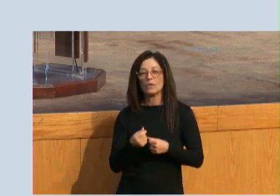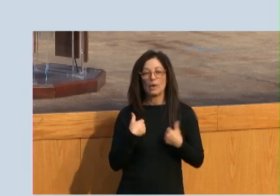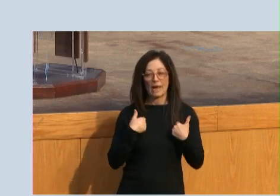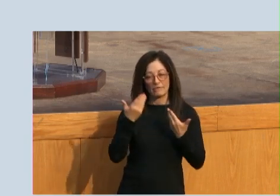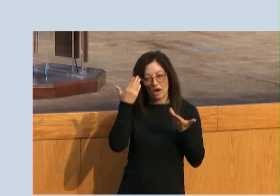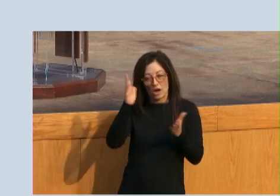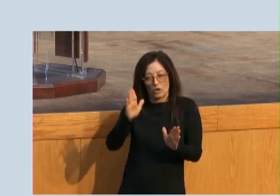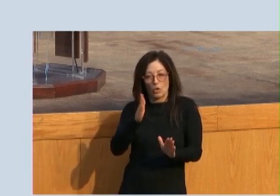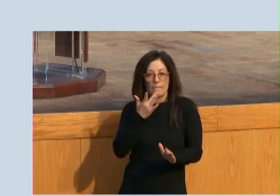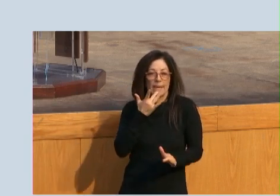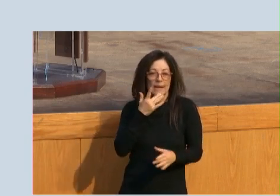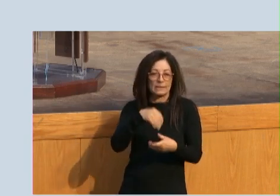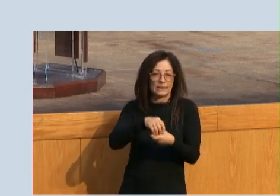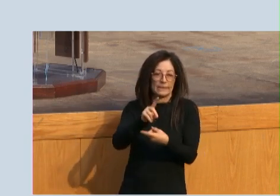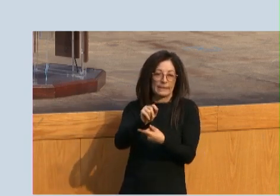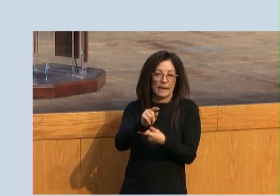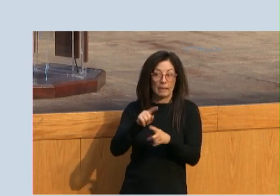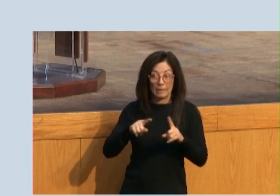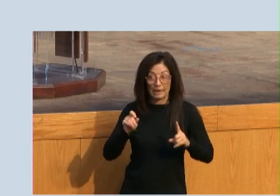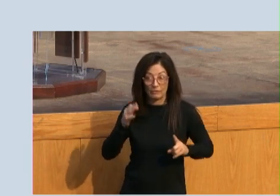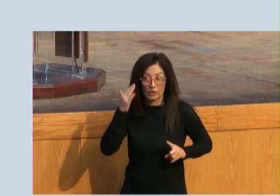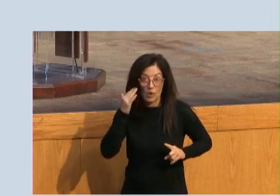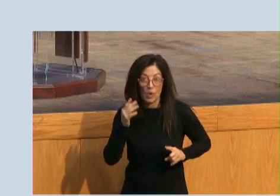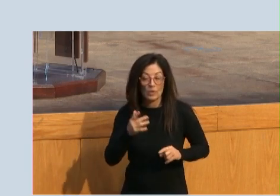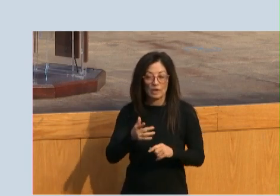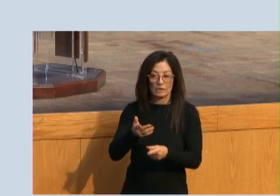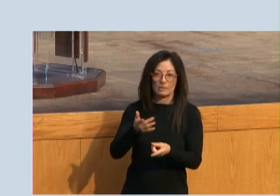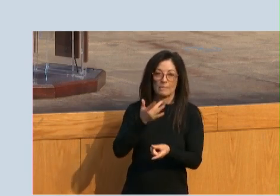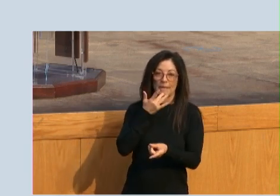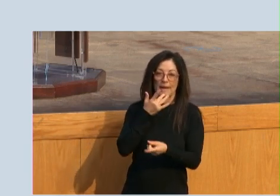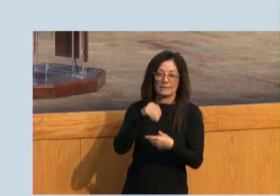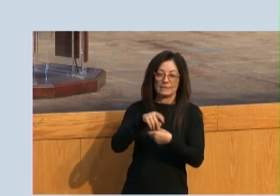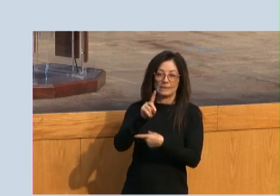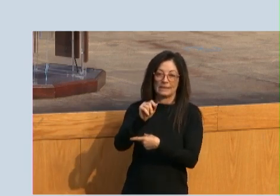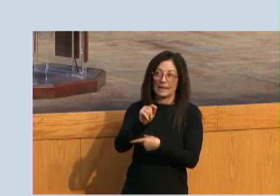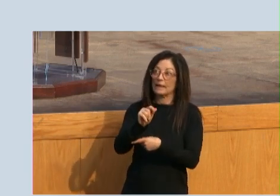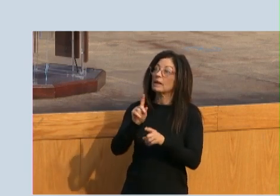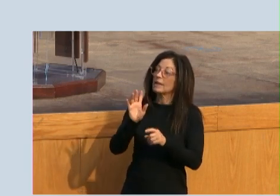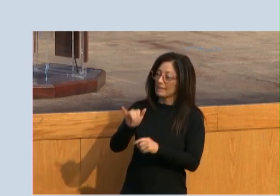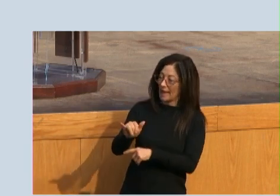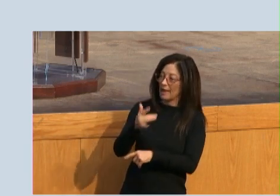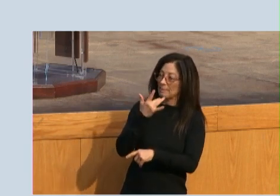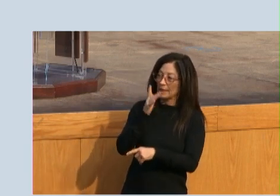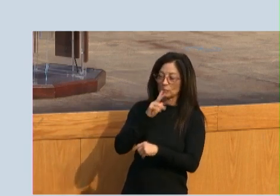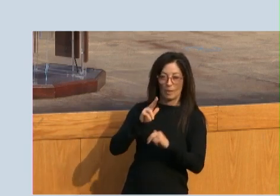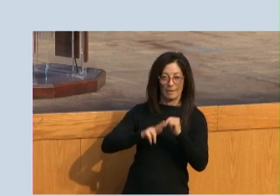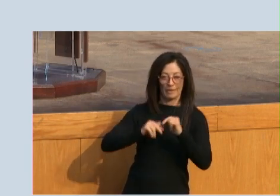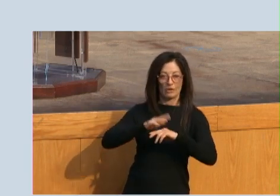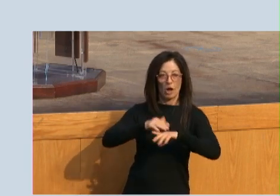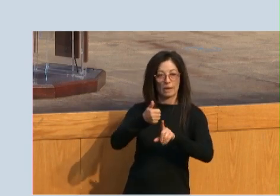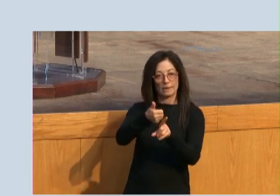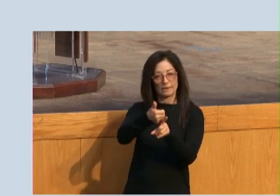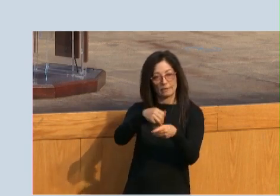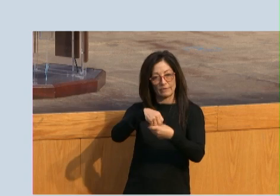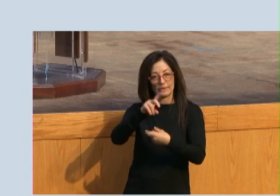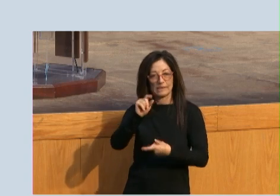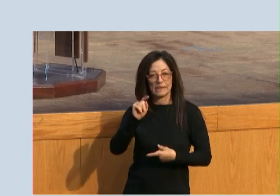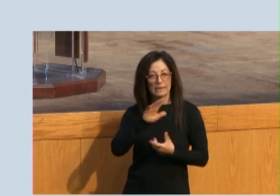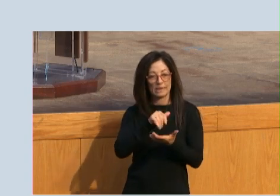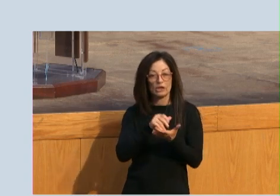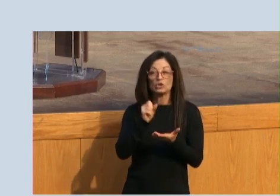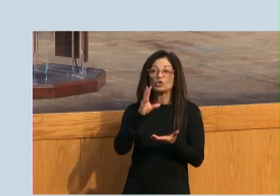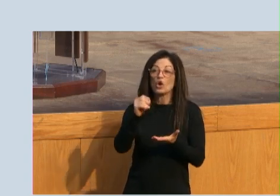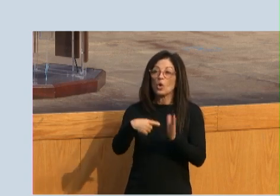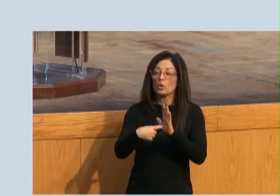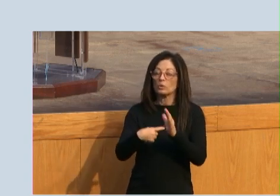or if we know that there's a bias in there and we give it to it anyways, that bias is just going to build on itself in the data set. So representation